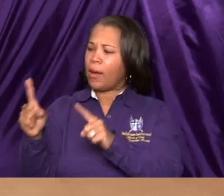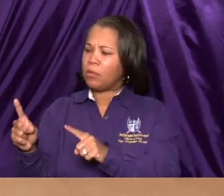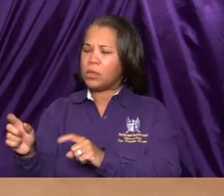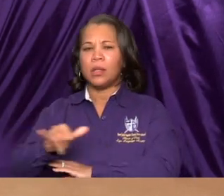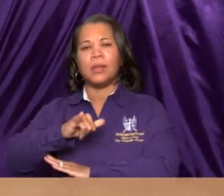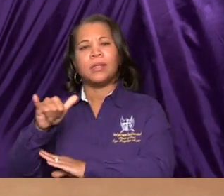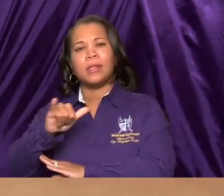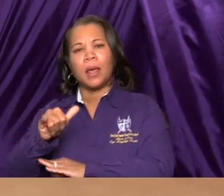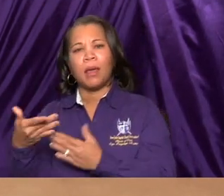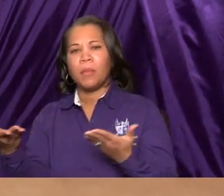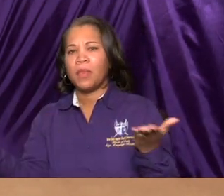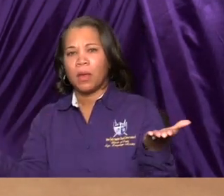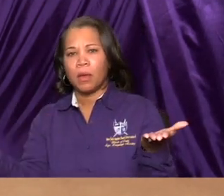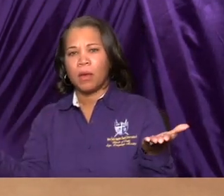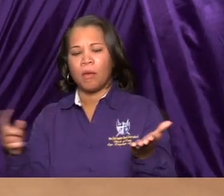months.